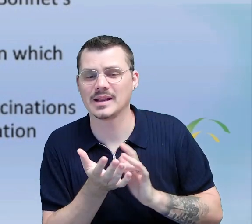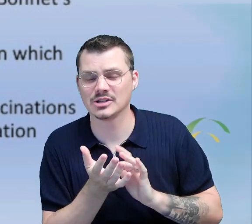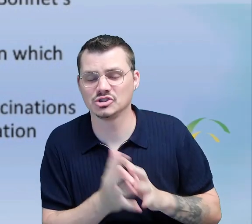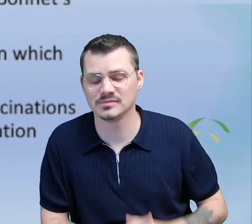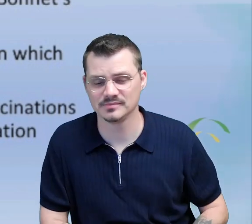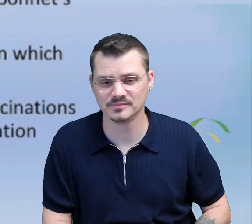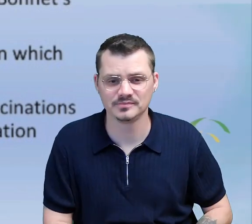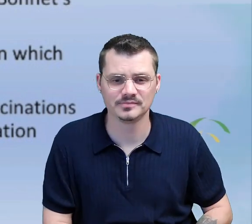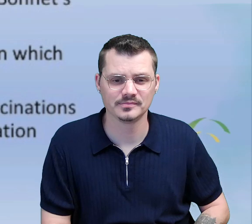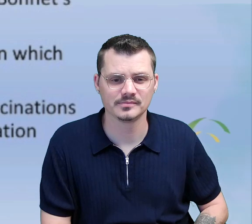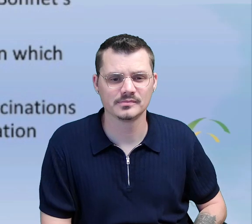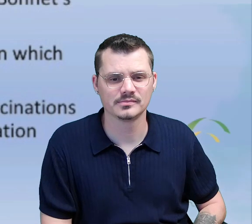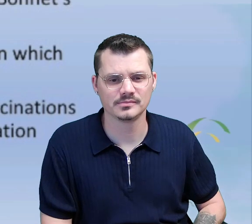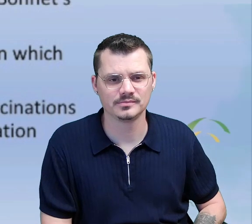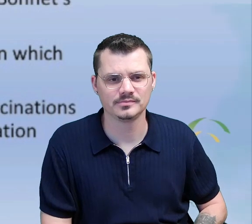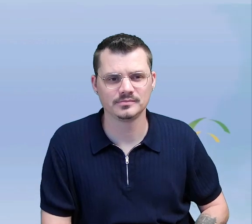medications.